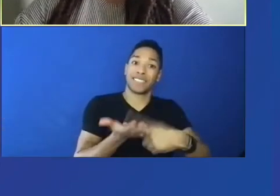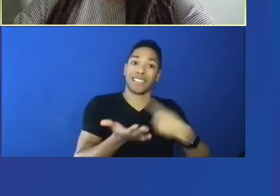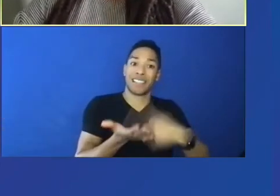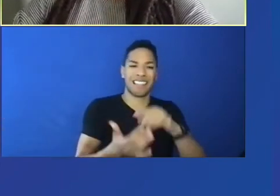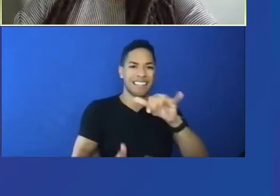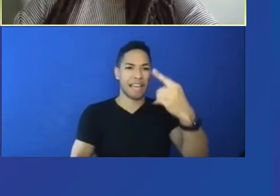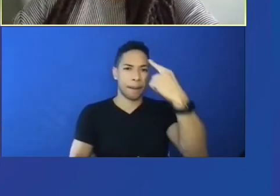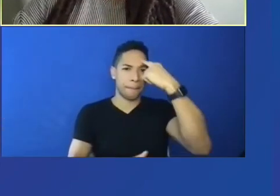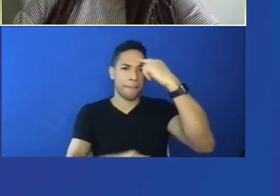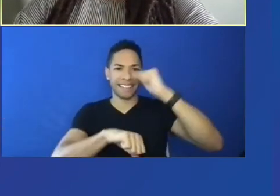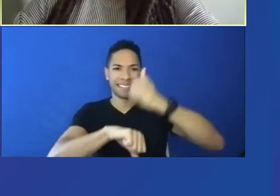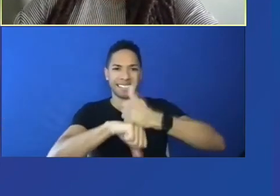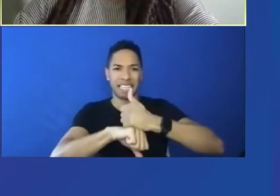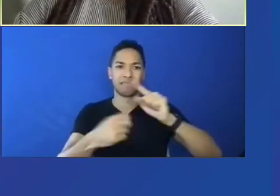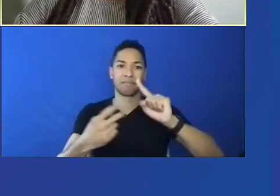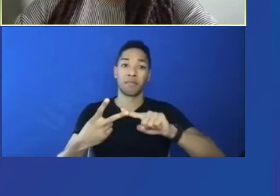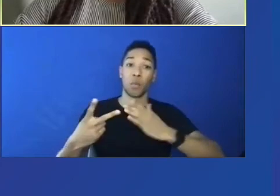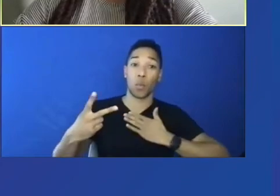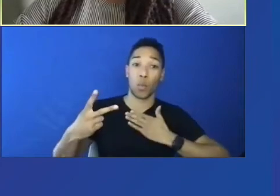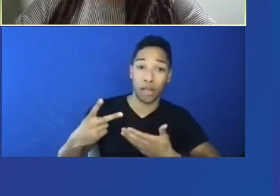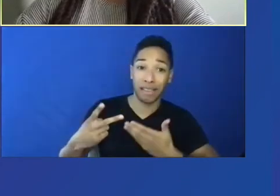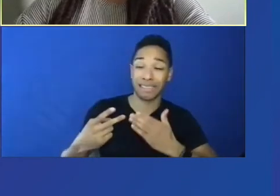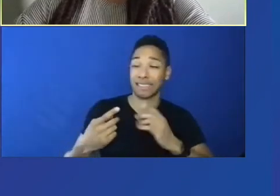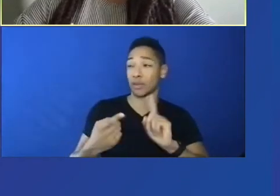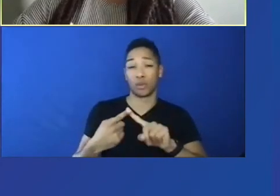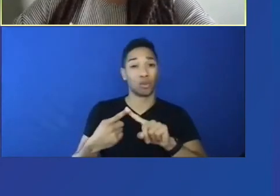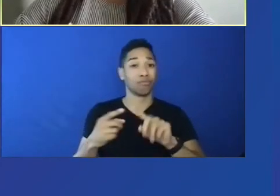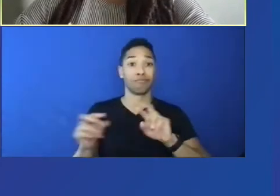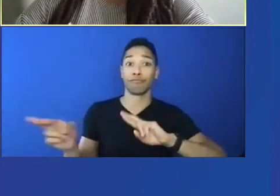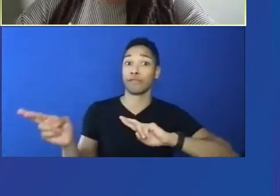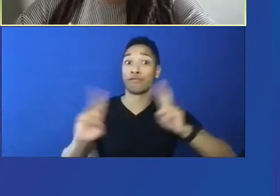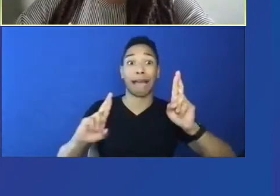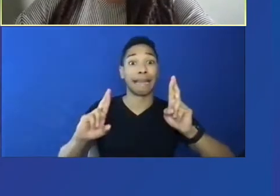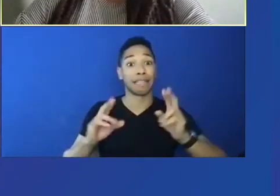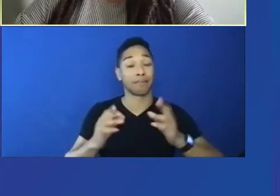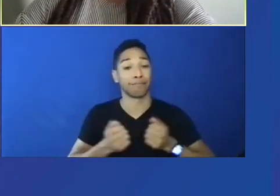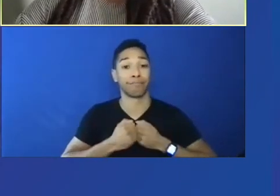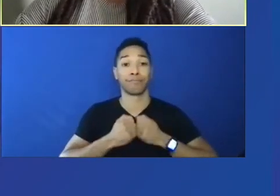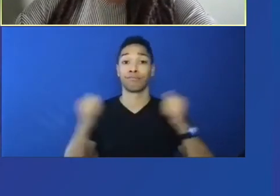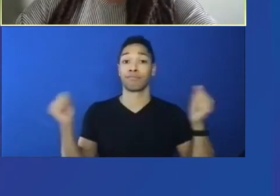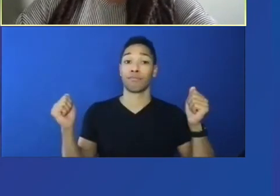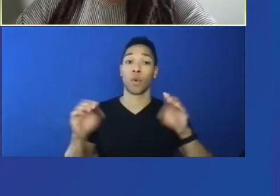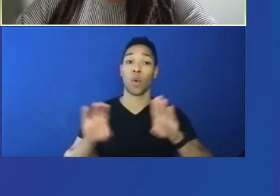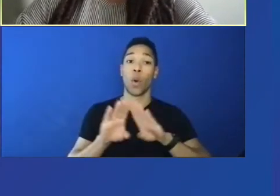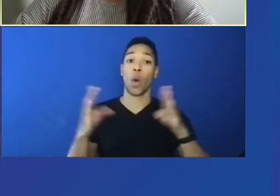mindset and willingness to be ready and open for change.